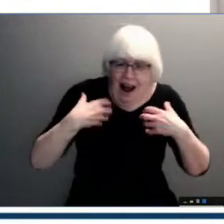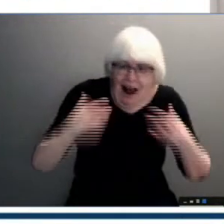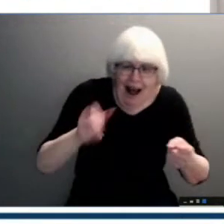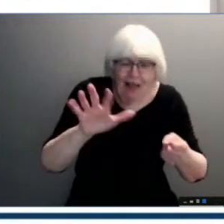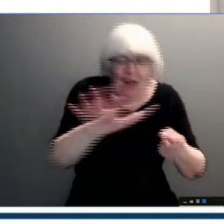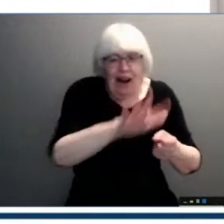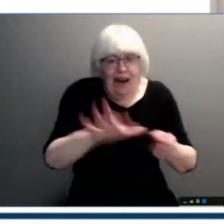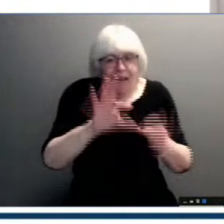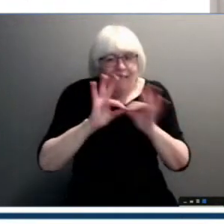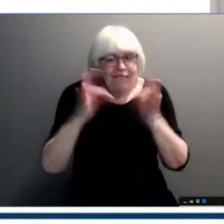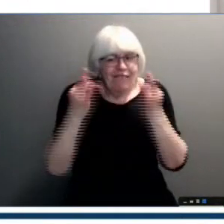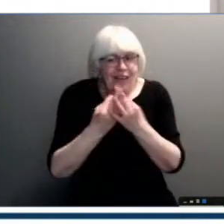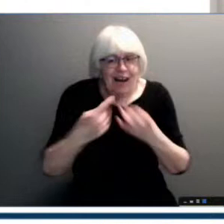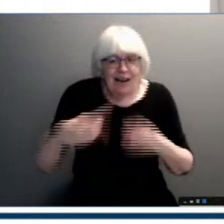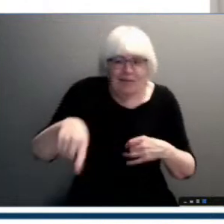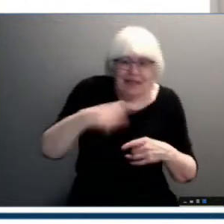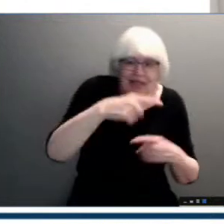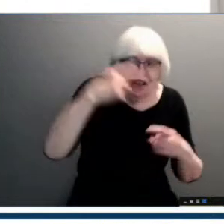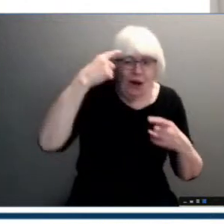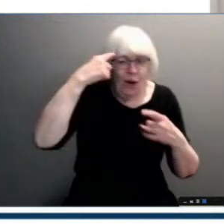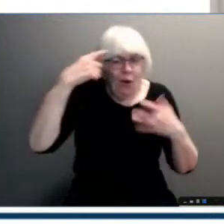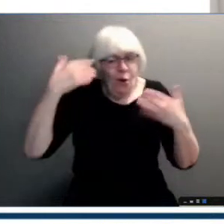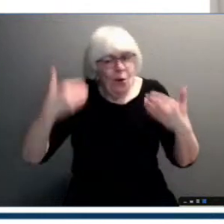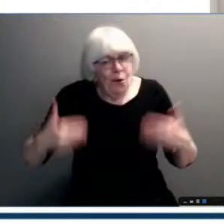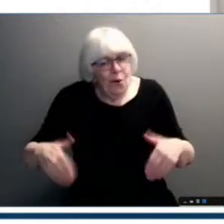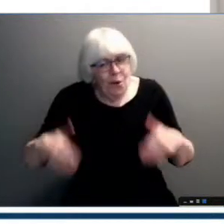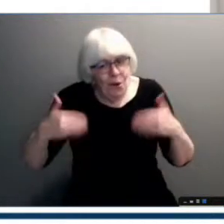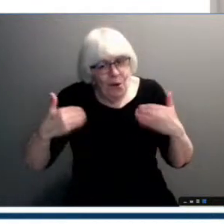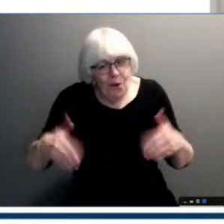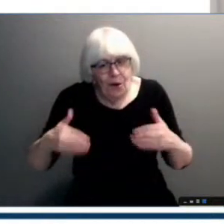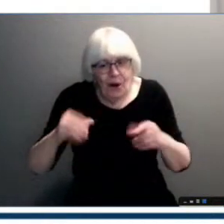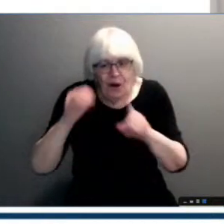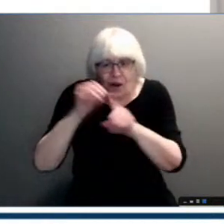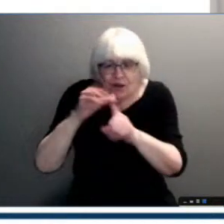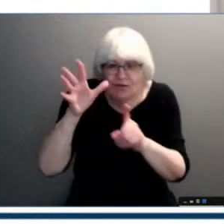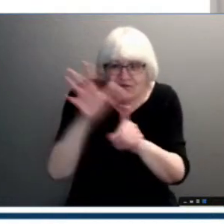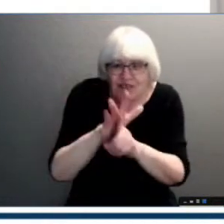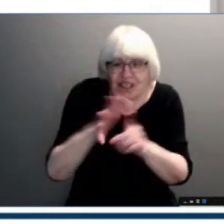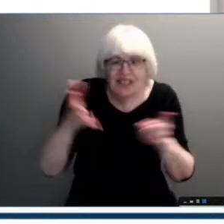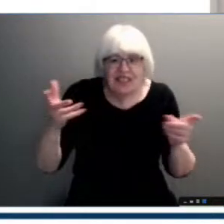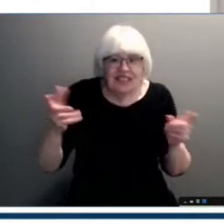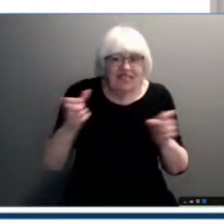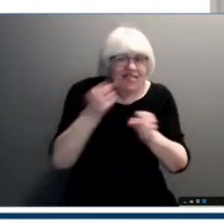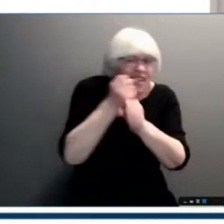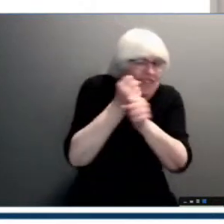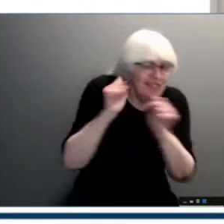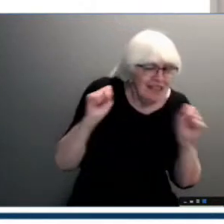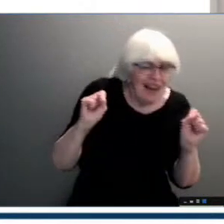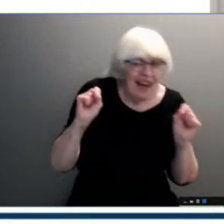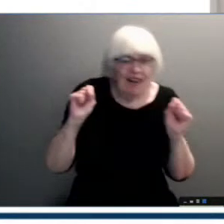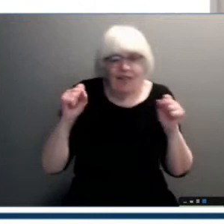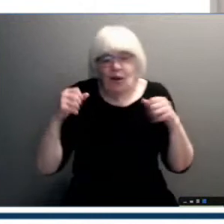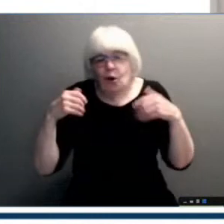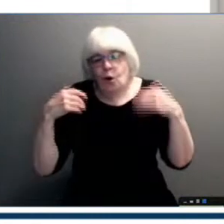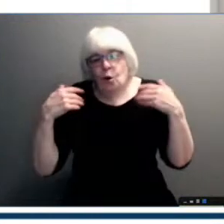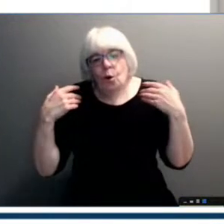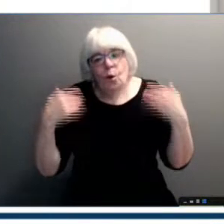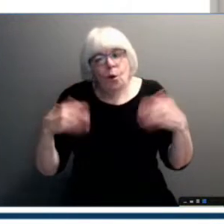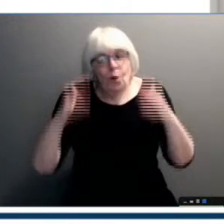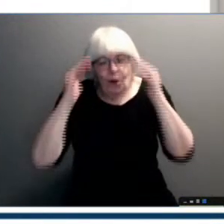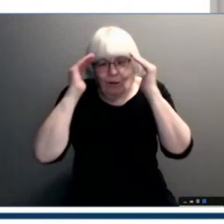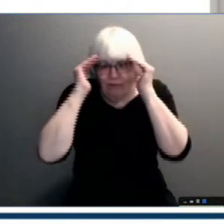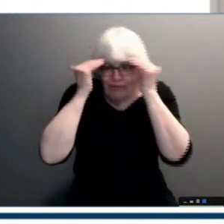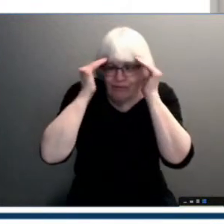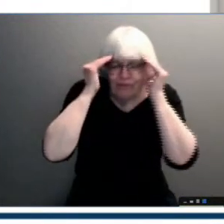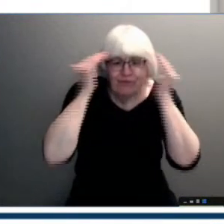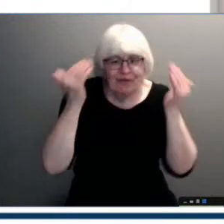mind. Were they exposed? Are they safe? Are they able to keep their colleagues safe? So it's been a long